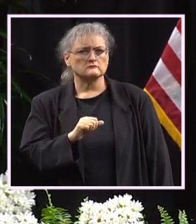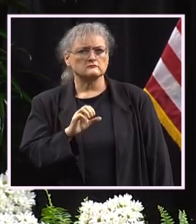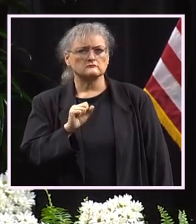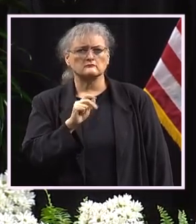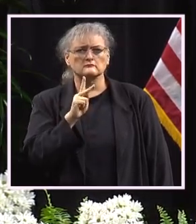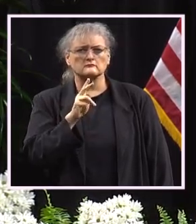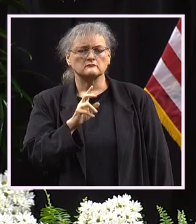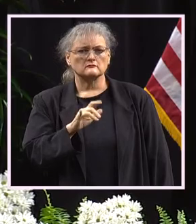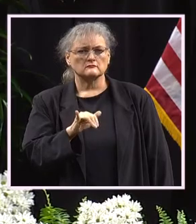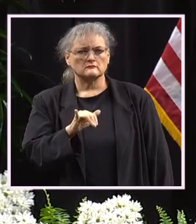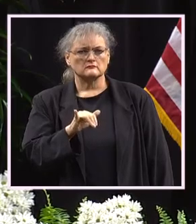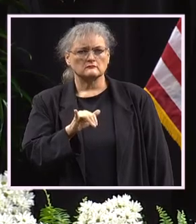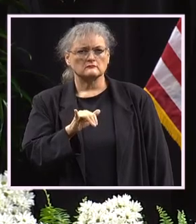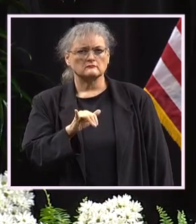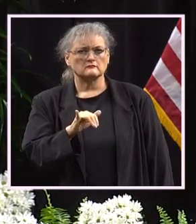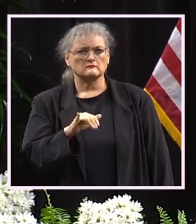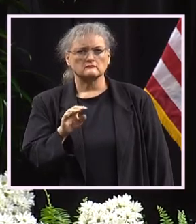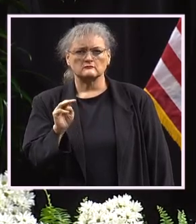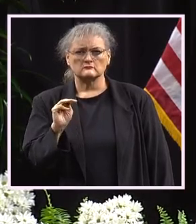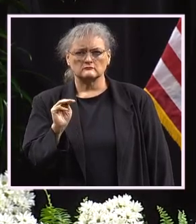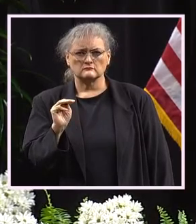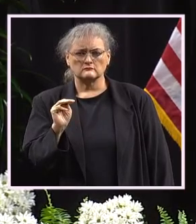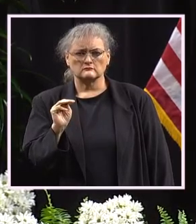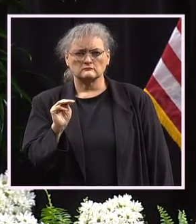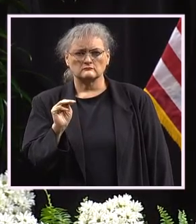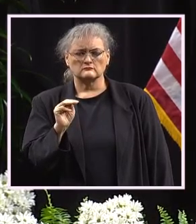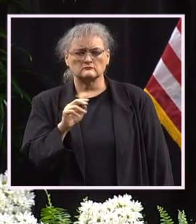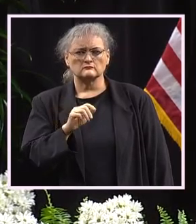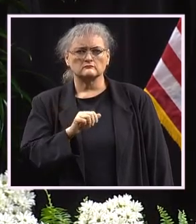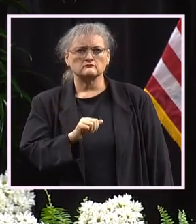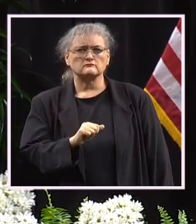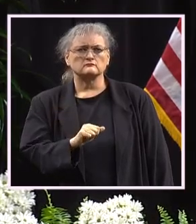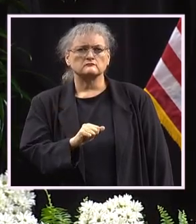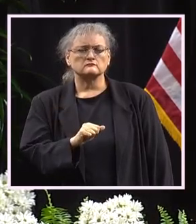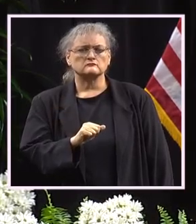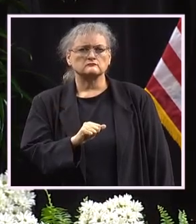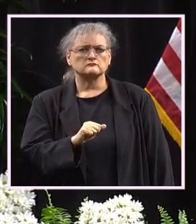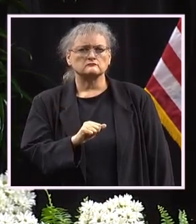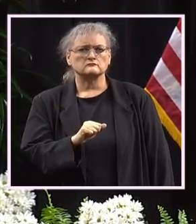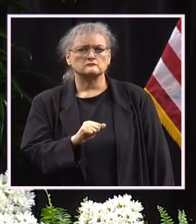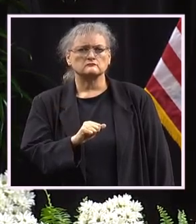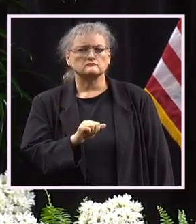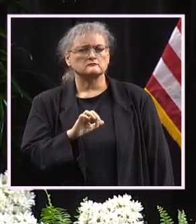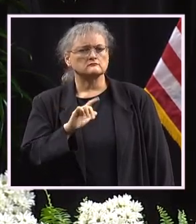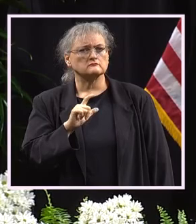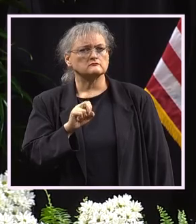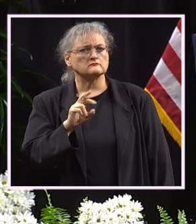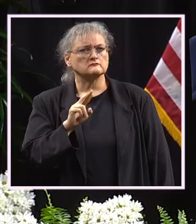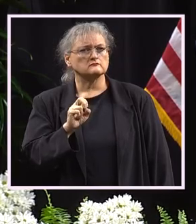Sky Alexandra McConey, Master of Science. Lauren A. Narvaez.